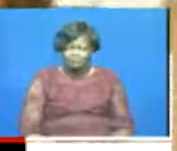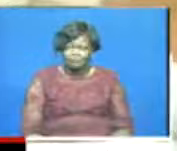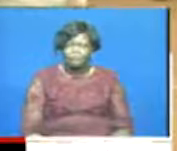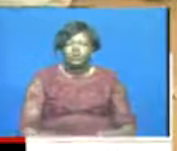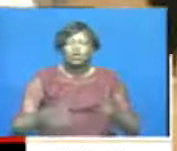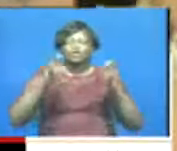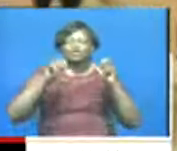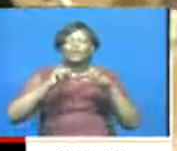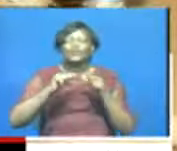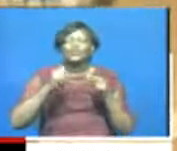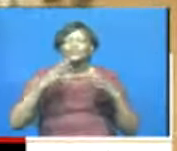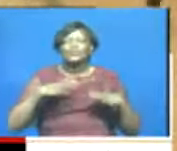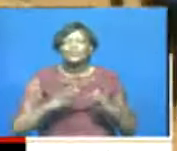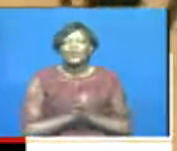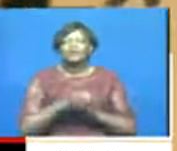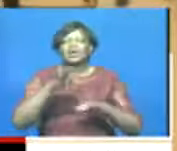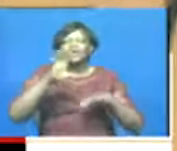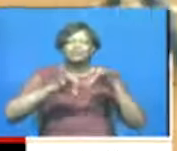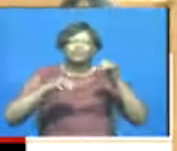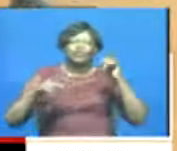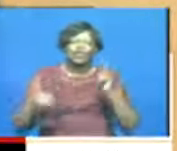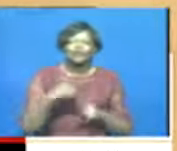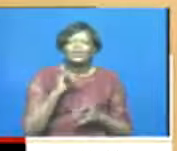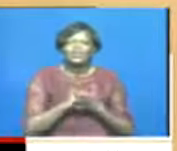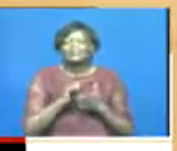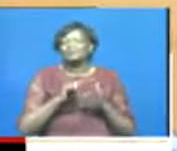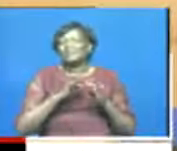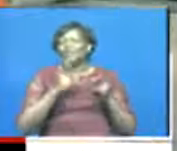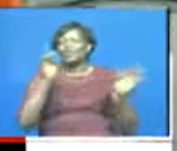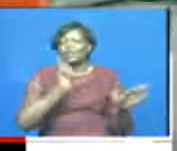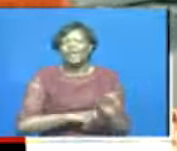wildlife conflict, which has for long been a thorn in the flesh of